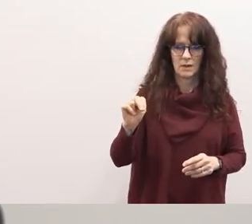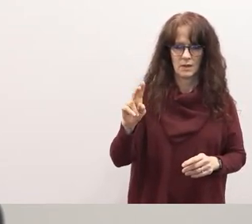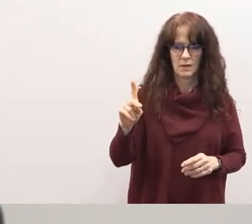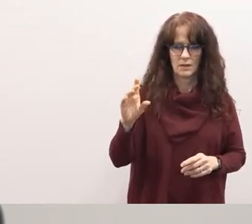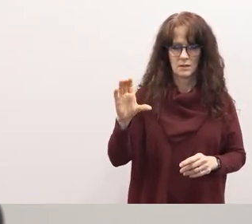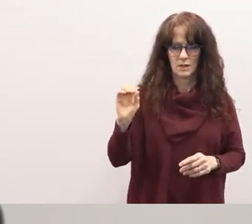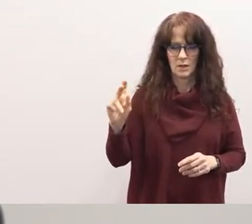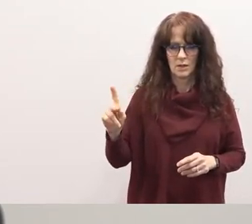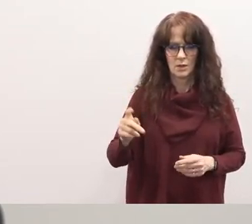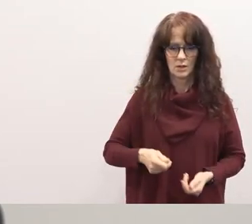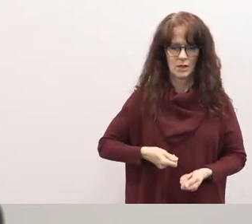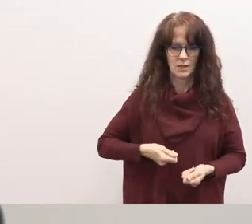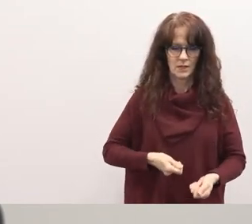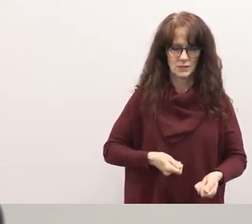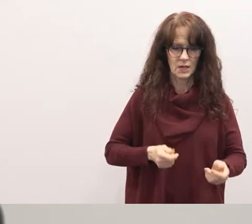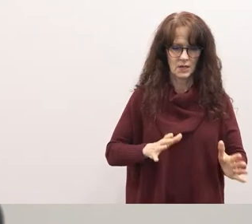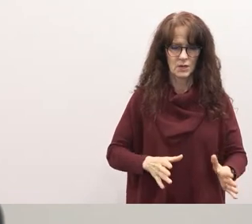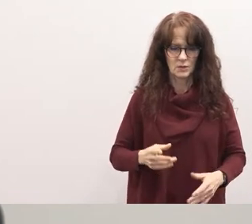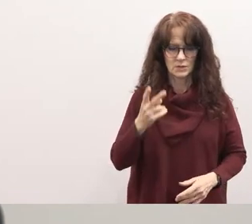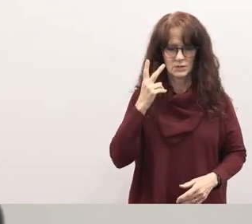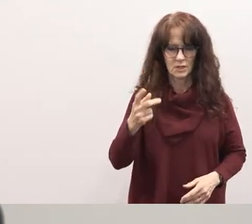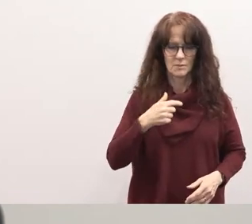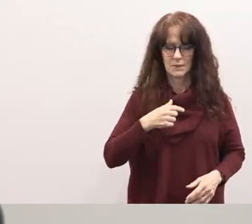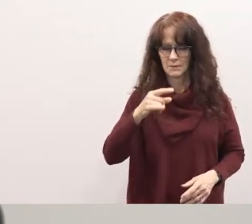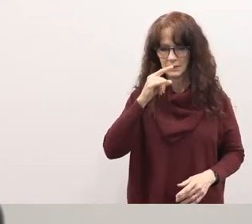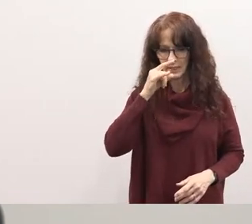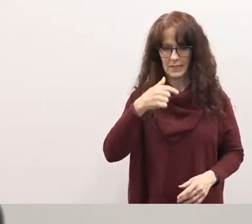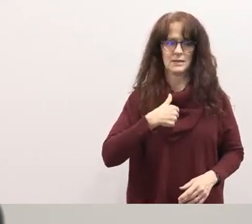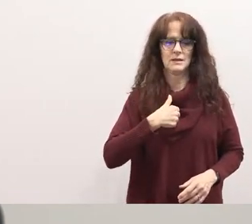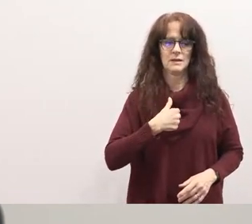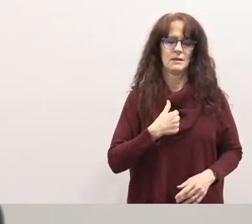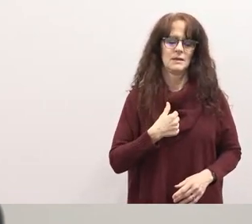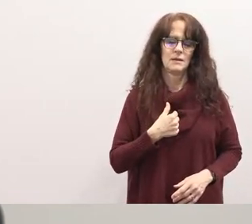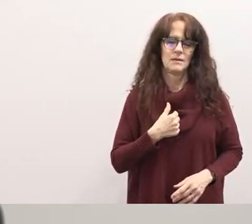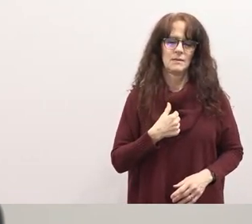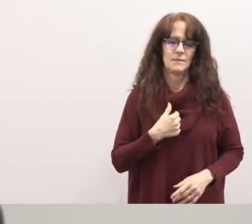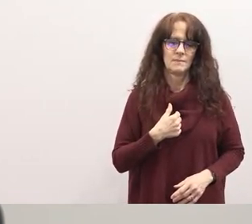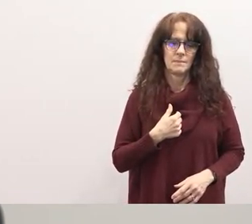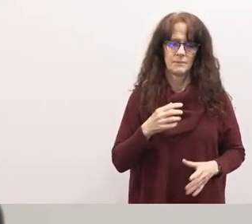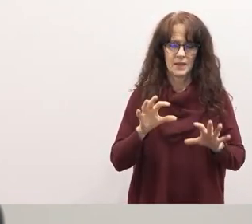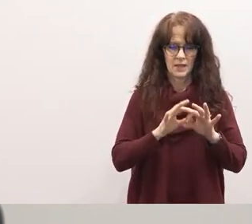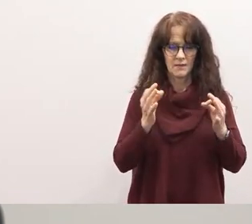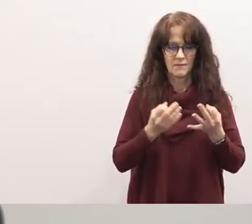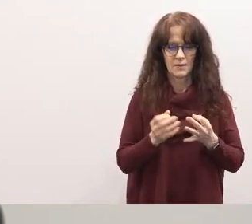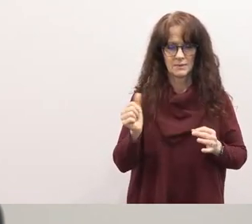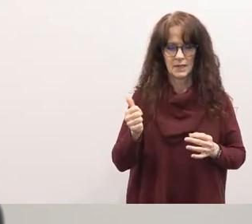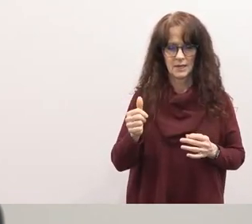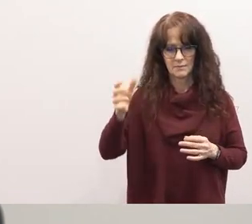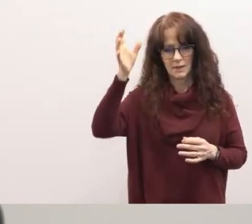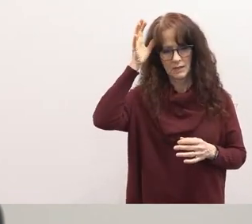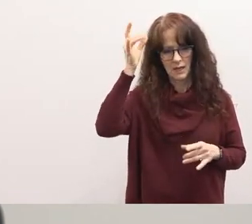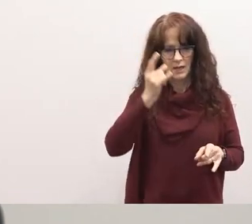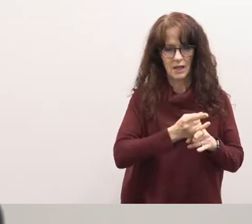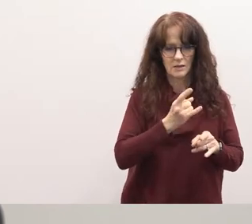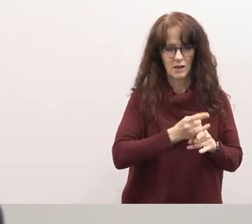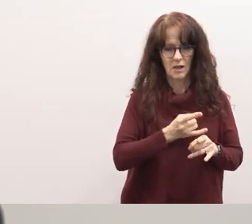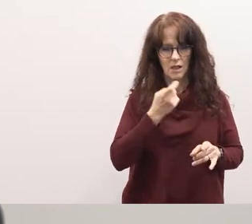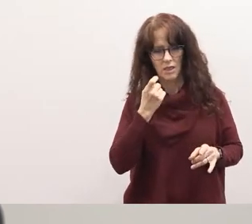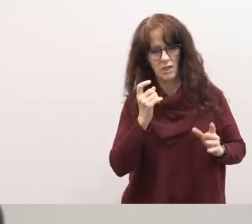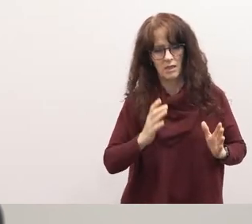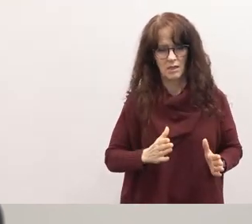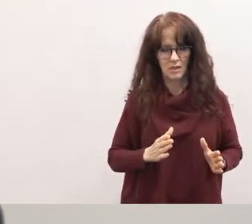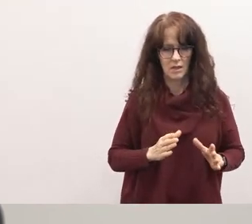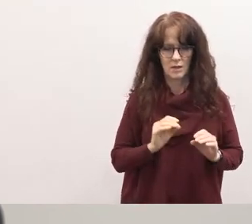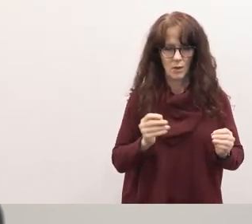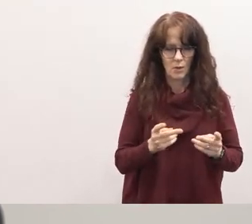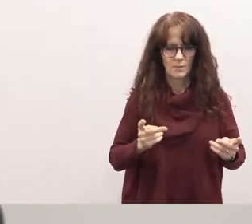janitor, who saw that I was a kid that come from a family of 10. My dad was an alcoholic, and so I had no place to